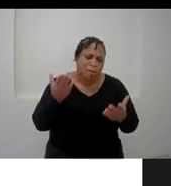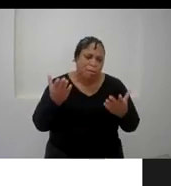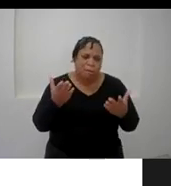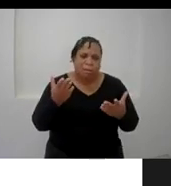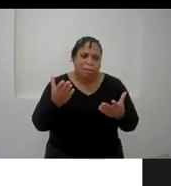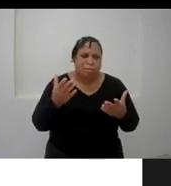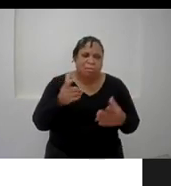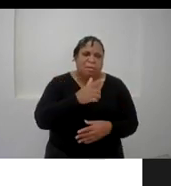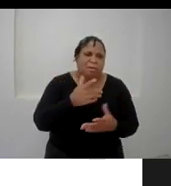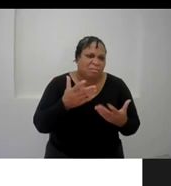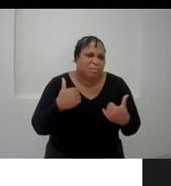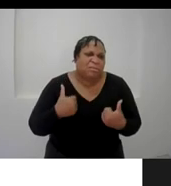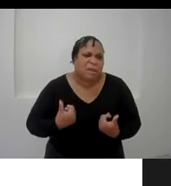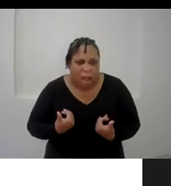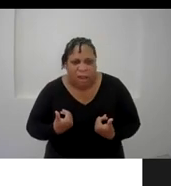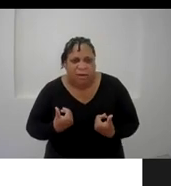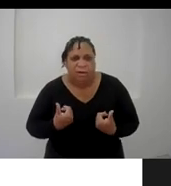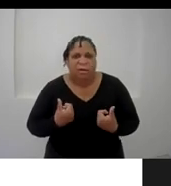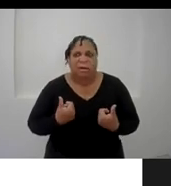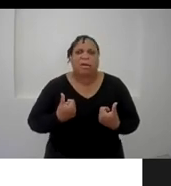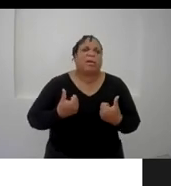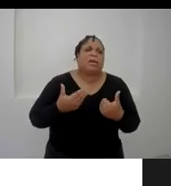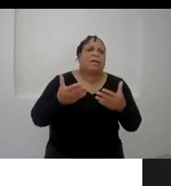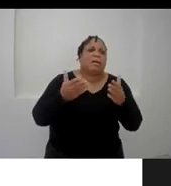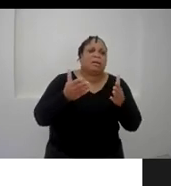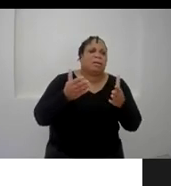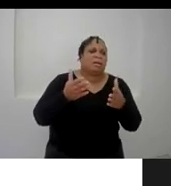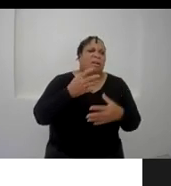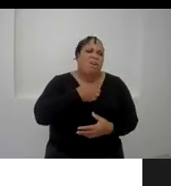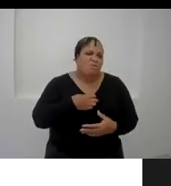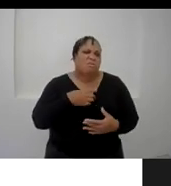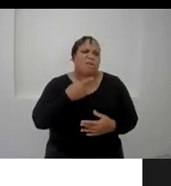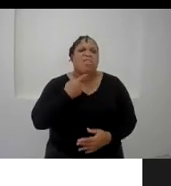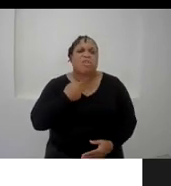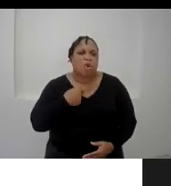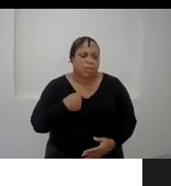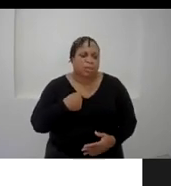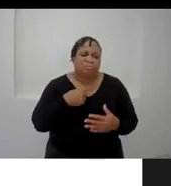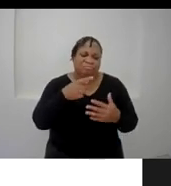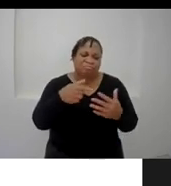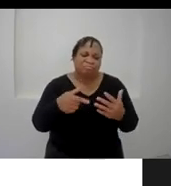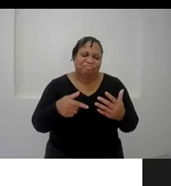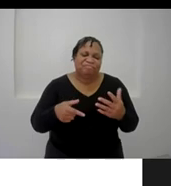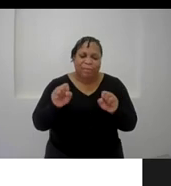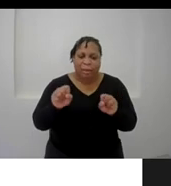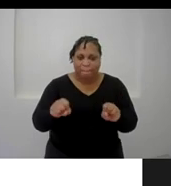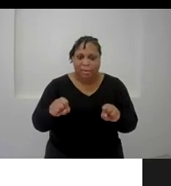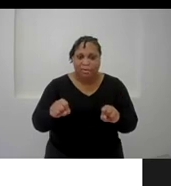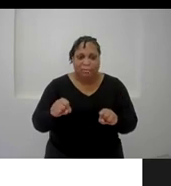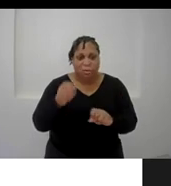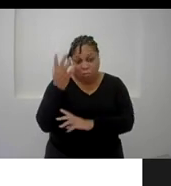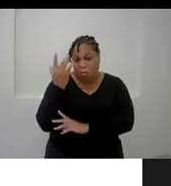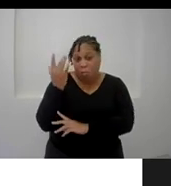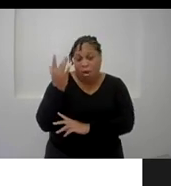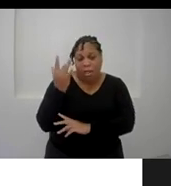overstimulated. They might be tired. They might be hungry. They might be thirsty. Those are all the possible reasons.